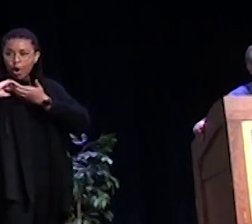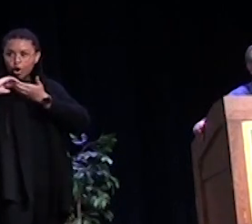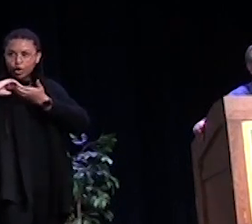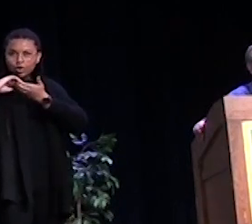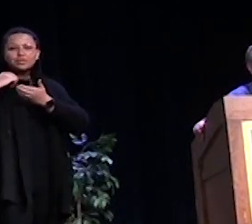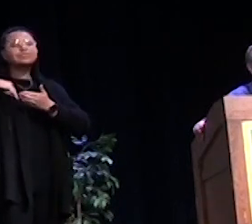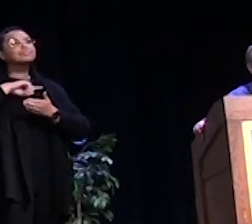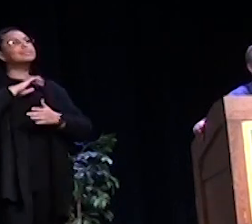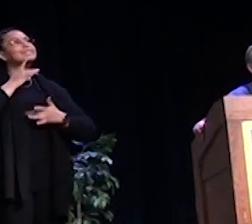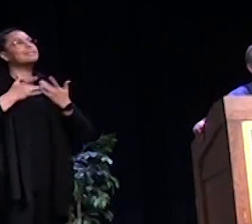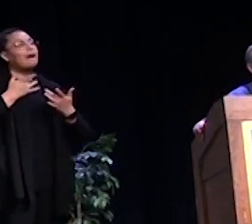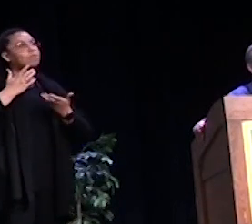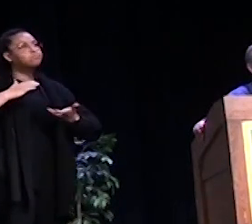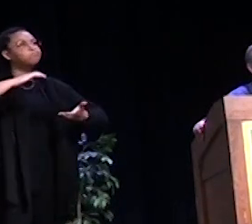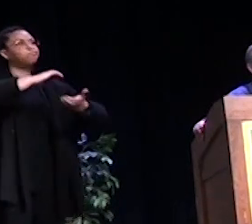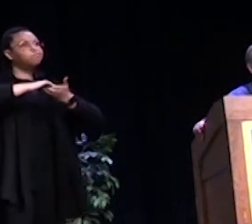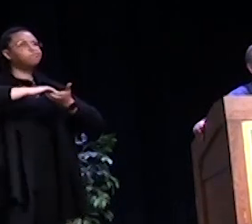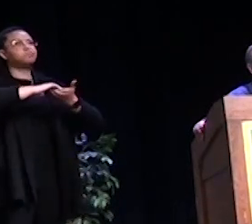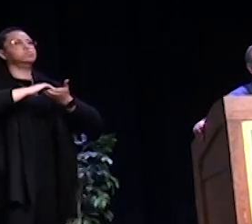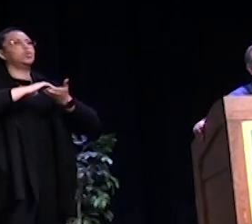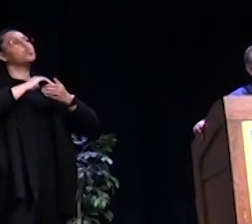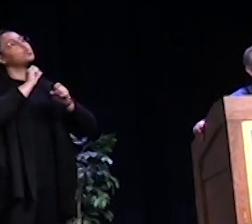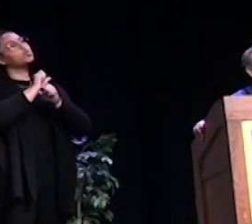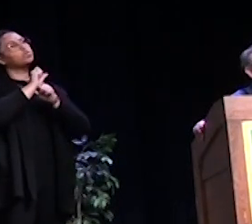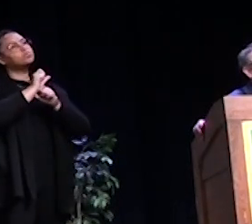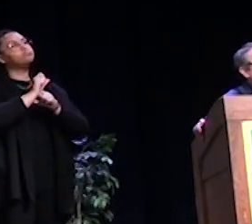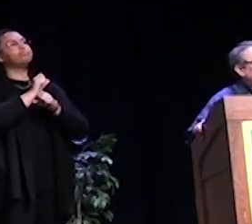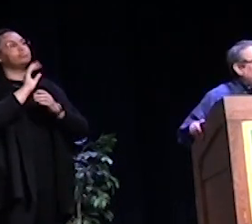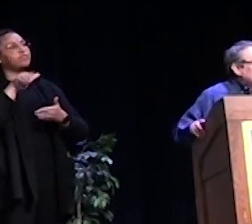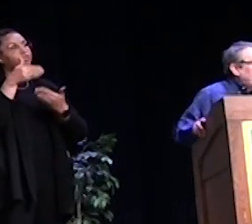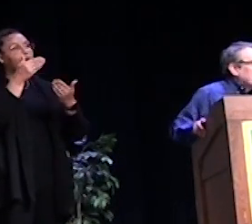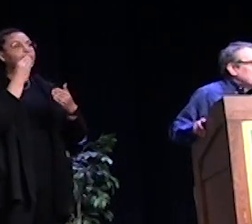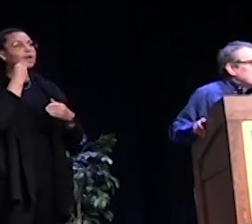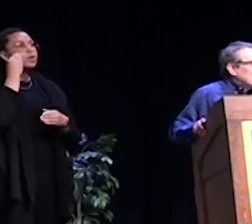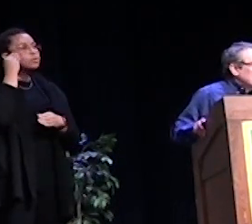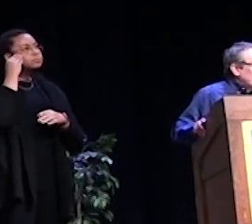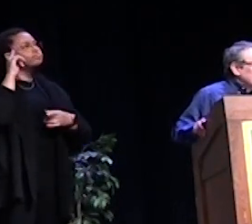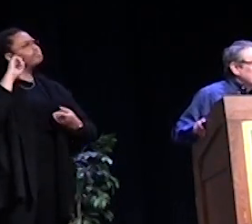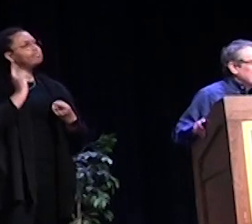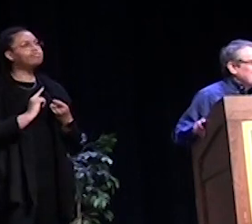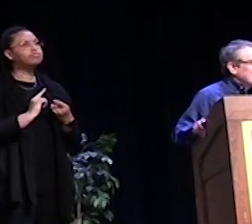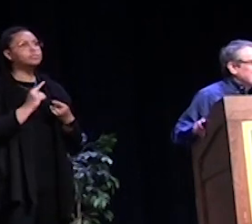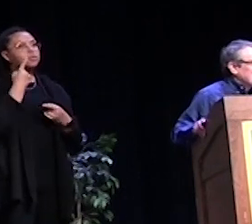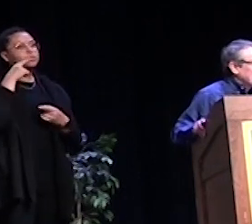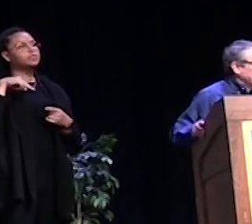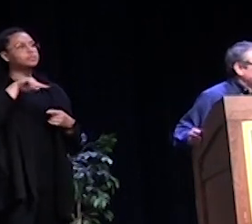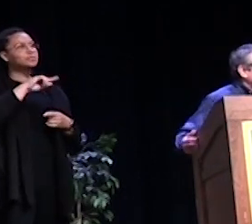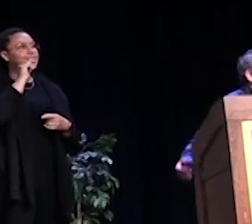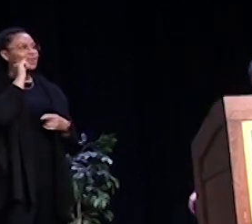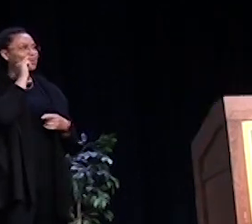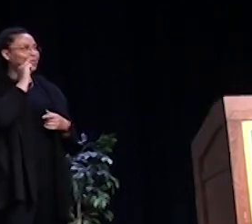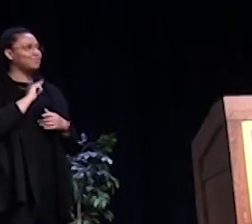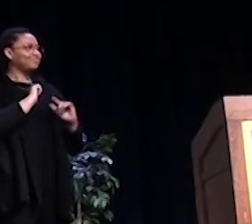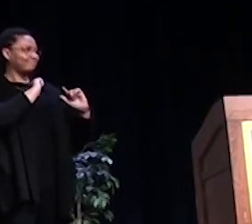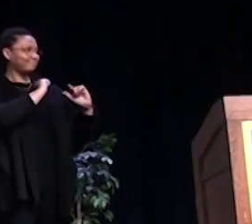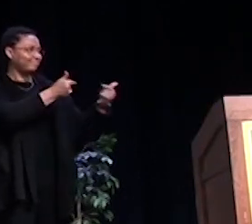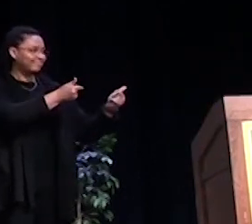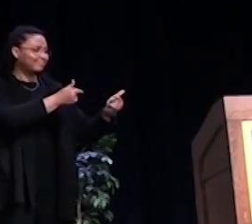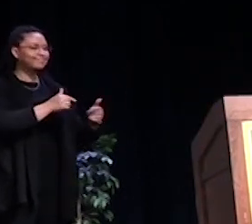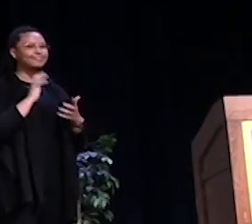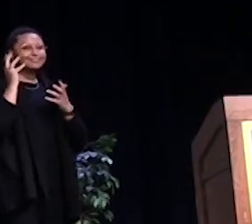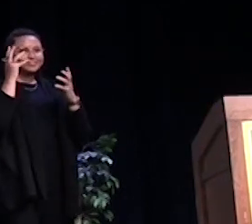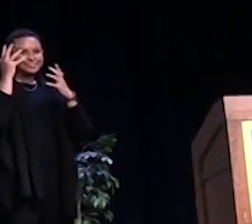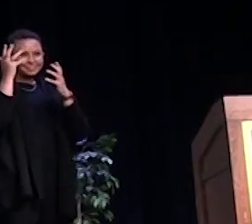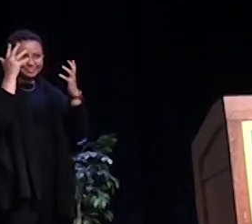addressing affordable housing in the City of San Antonio. And with that, I will turn it over to the next speaker.